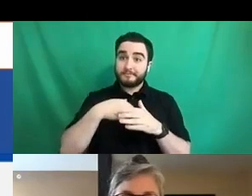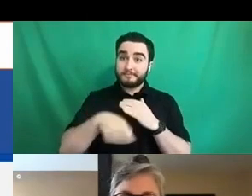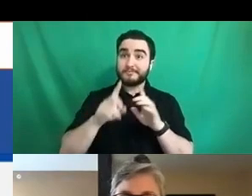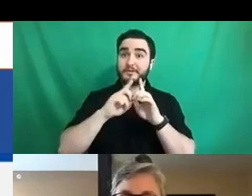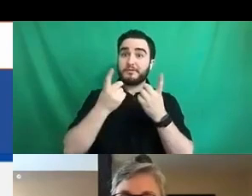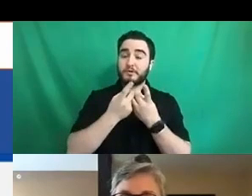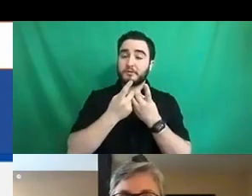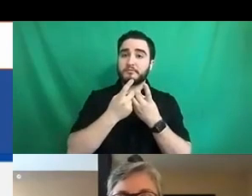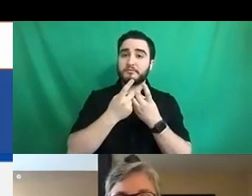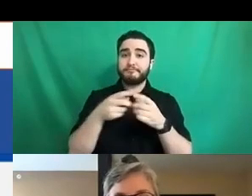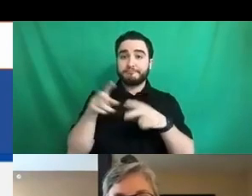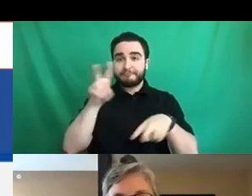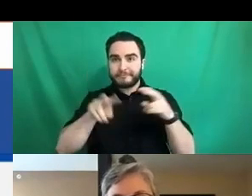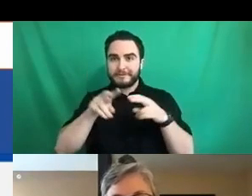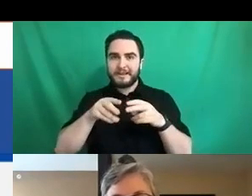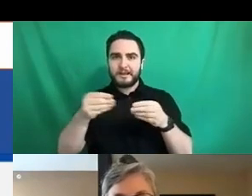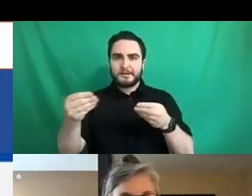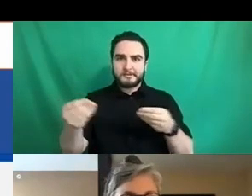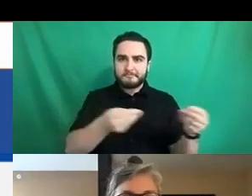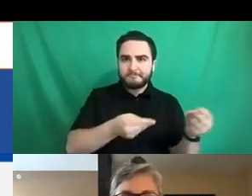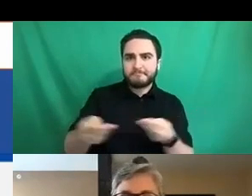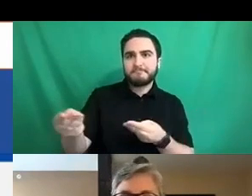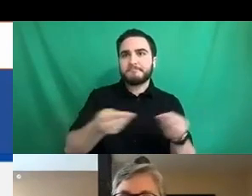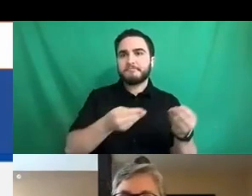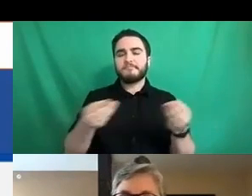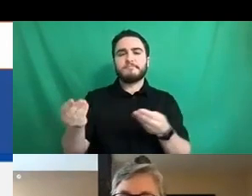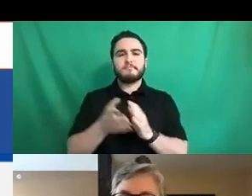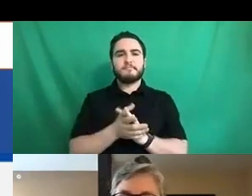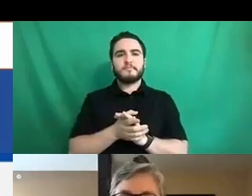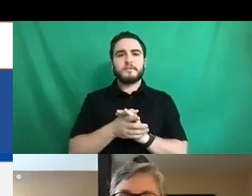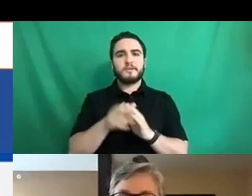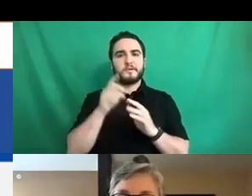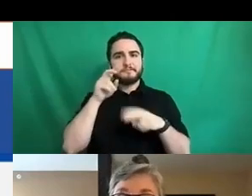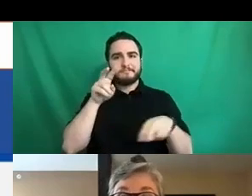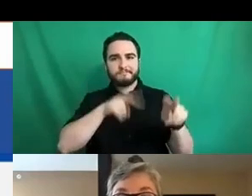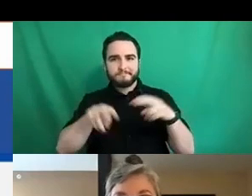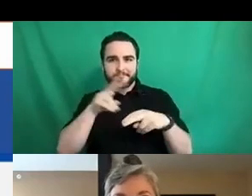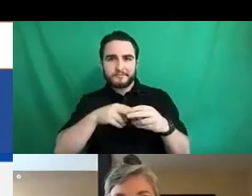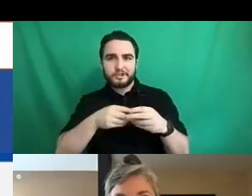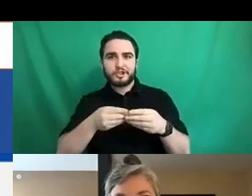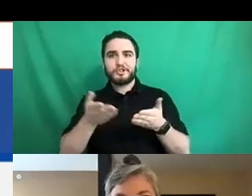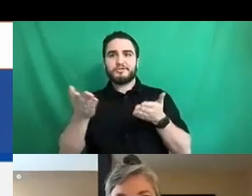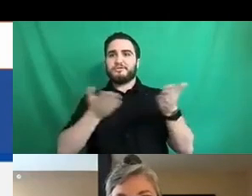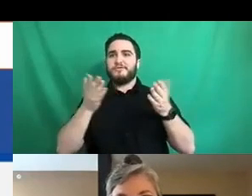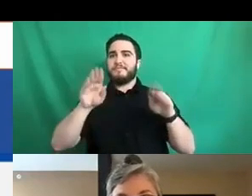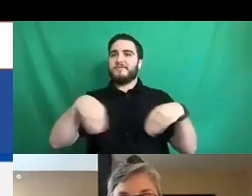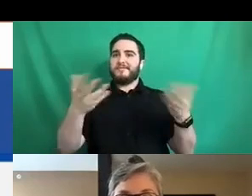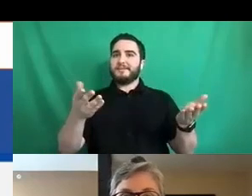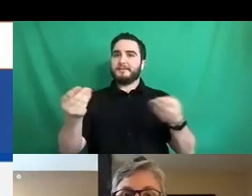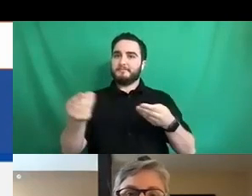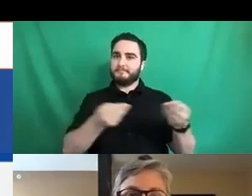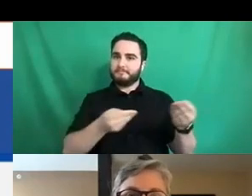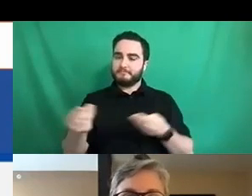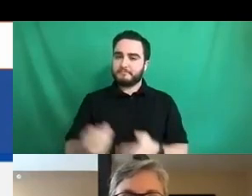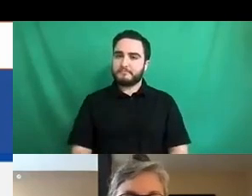to observe the flow of materials in and out, and we're going to view a flow of the services provided in and out. I'm